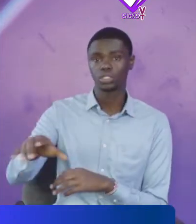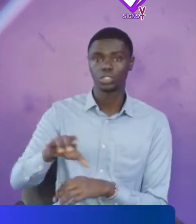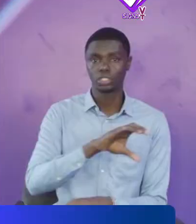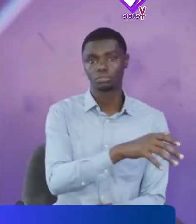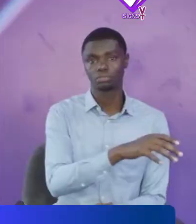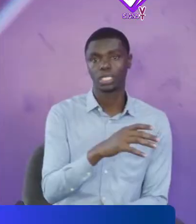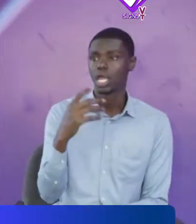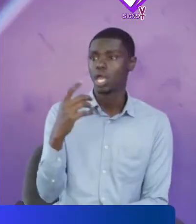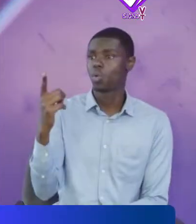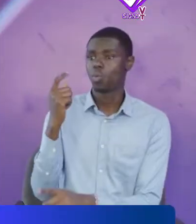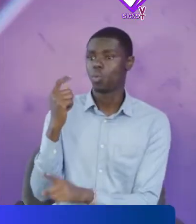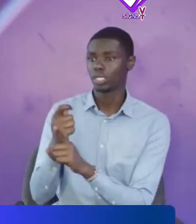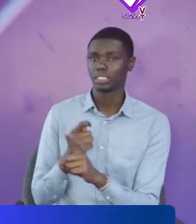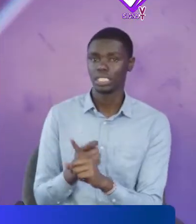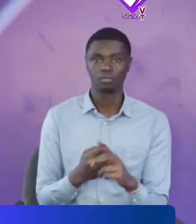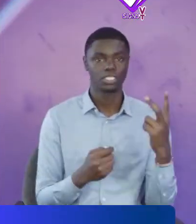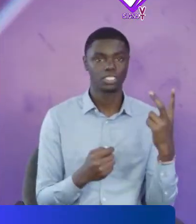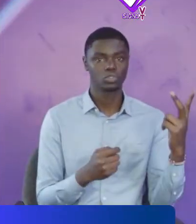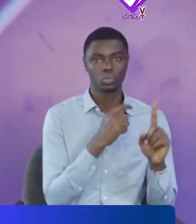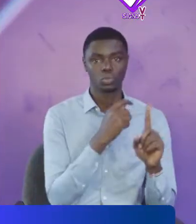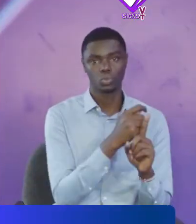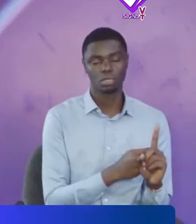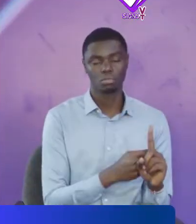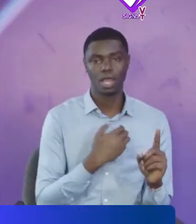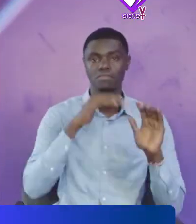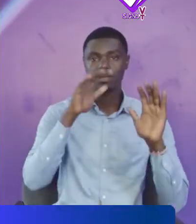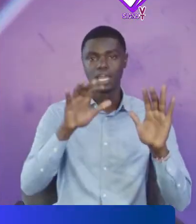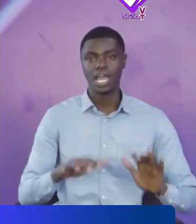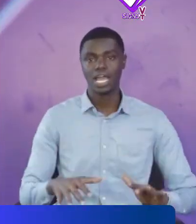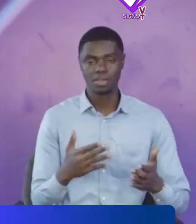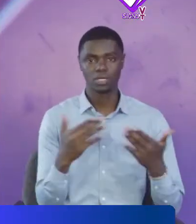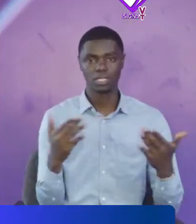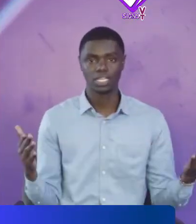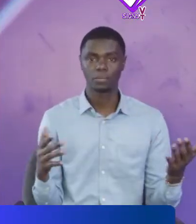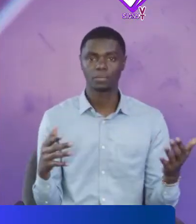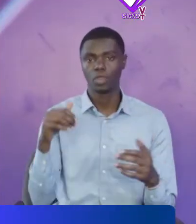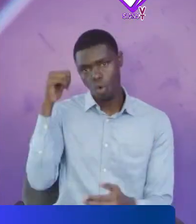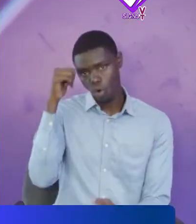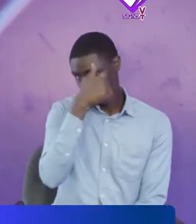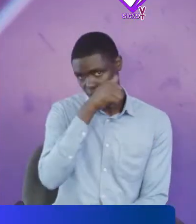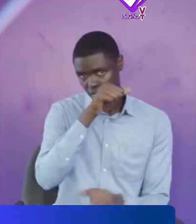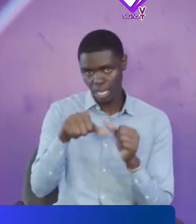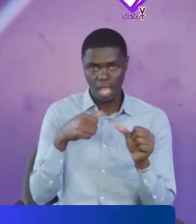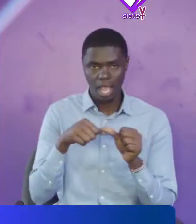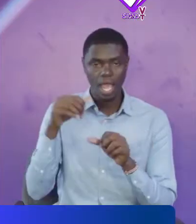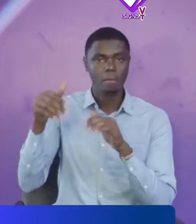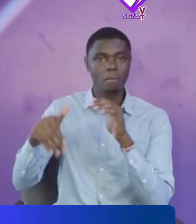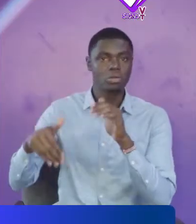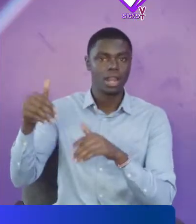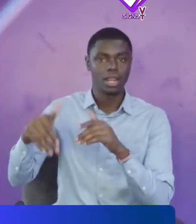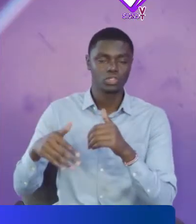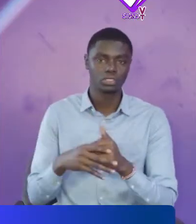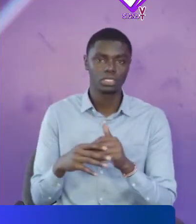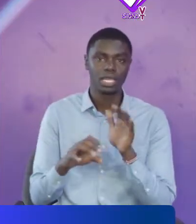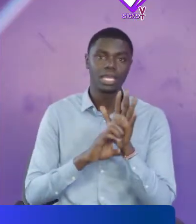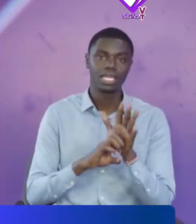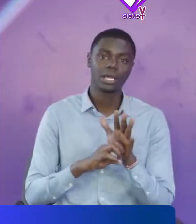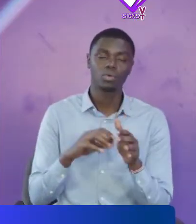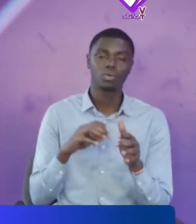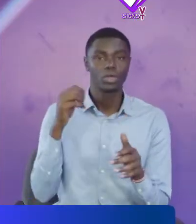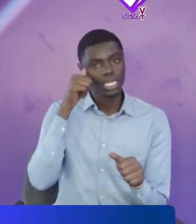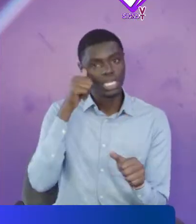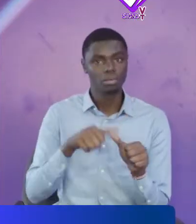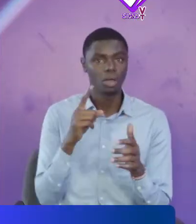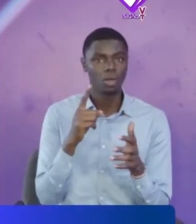term versus two term. And there's an important thing on branding when it comes to election. For example, remember what will happen